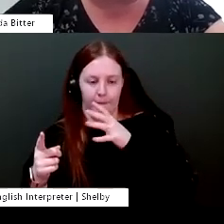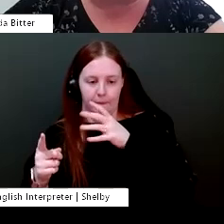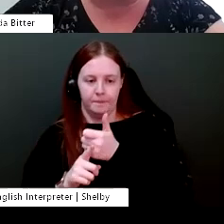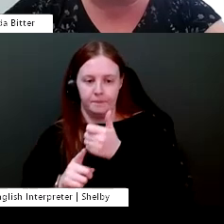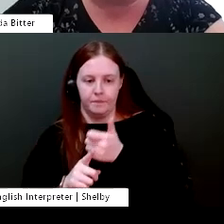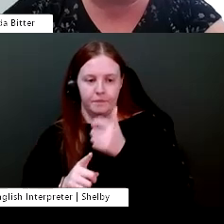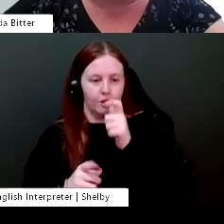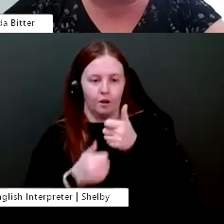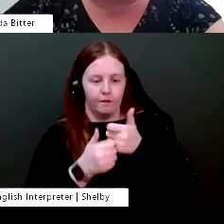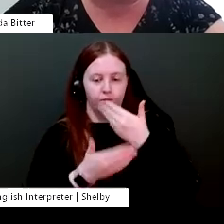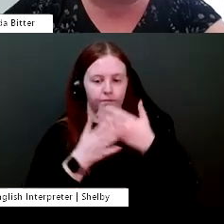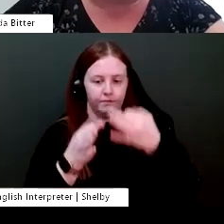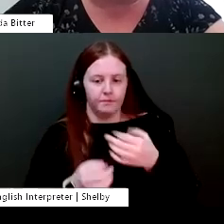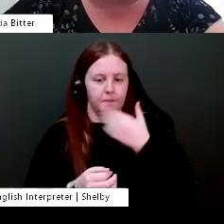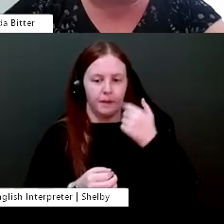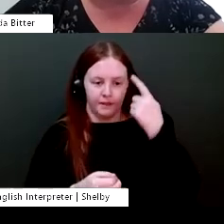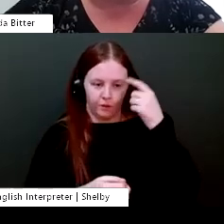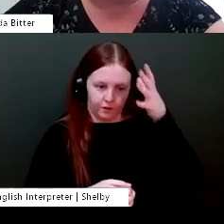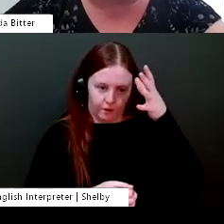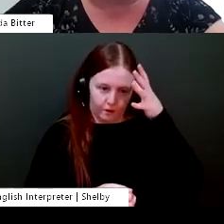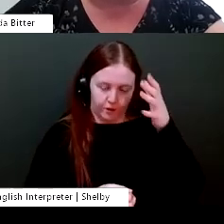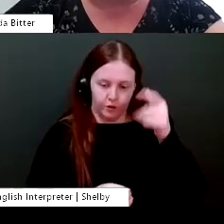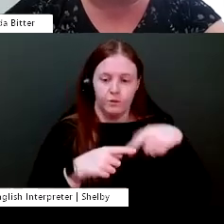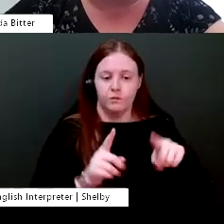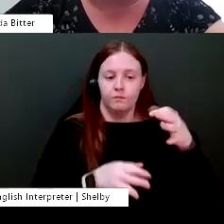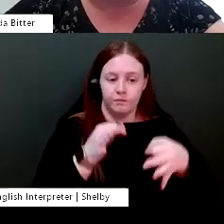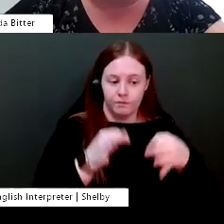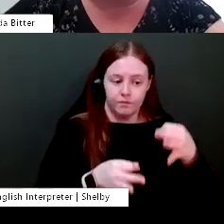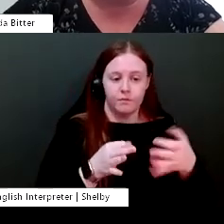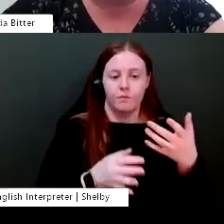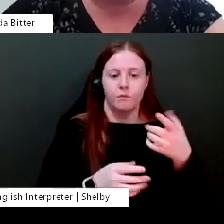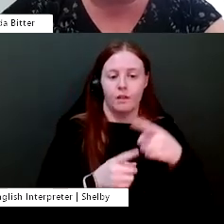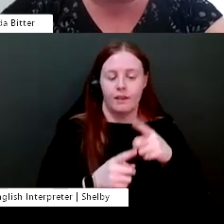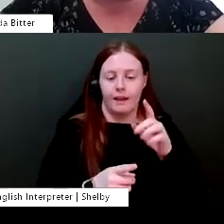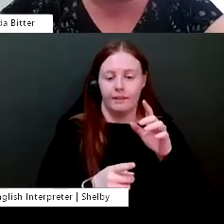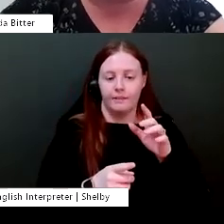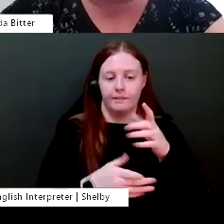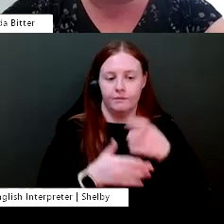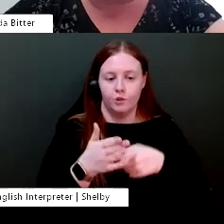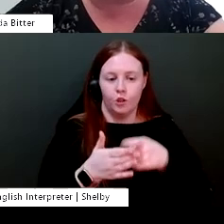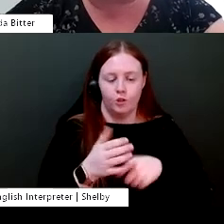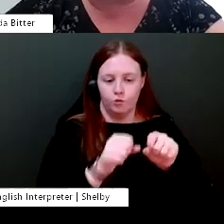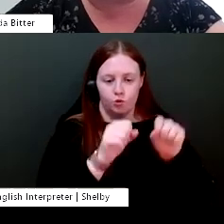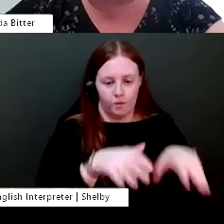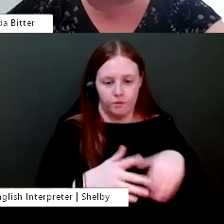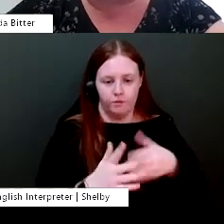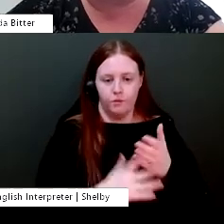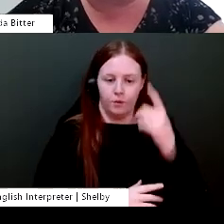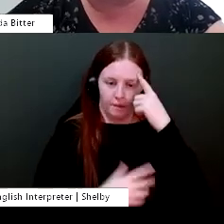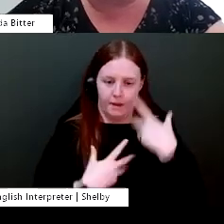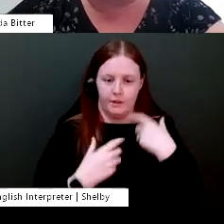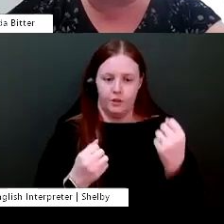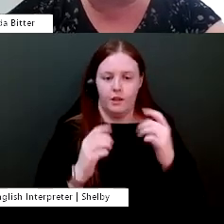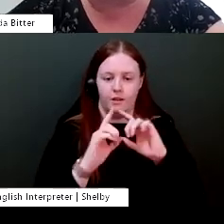Crown consult, and the charge was ultimately withdrawn through the mental health diversion court. So the hospital ethics department